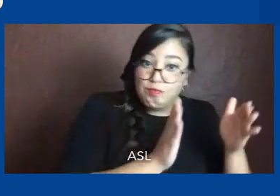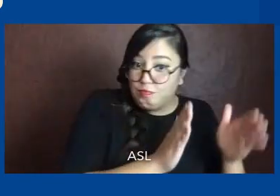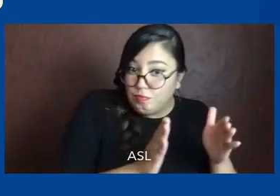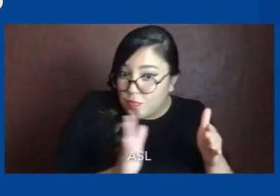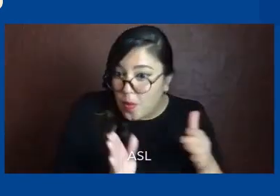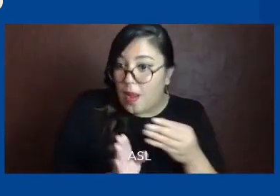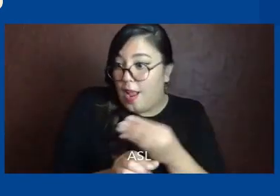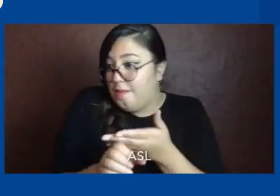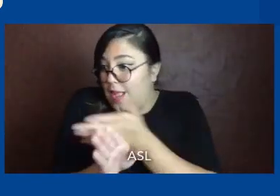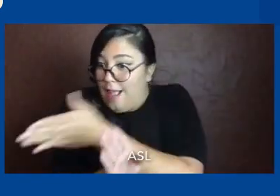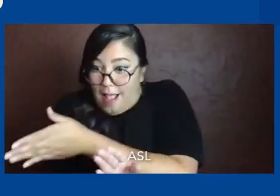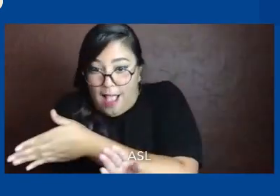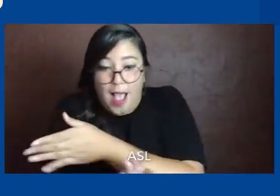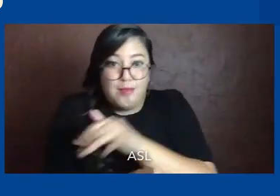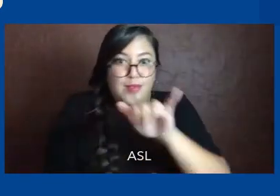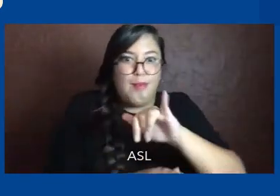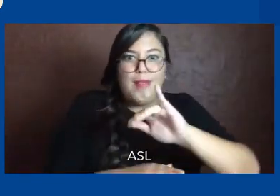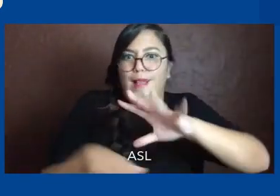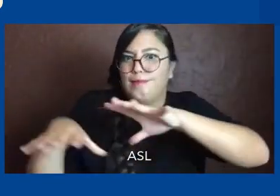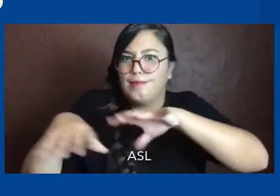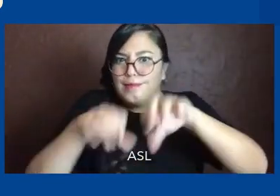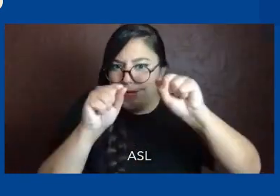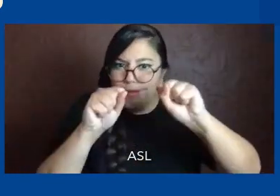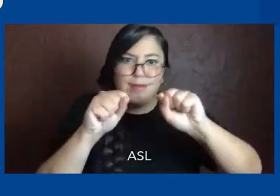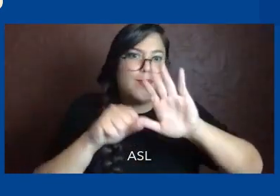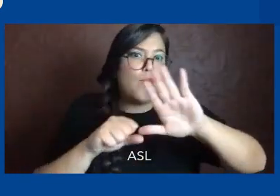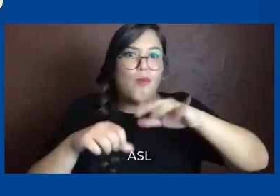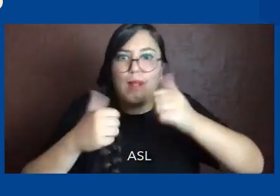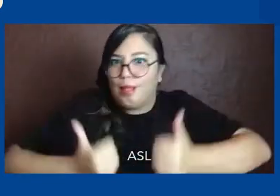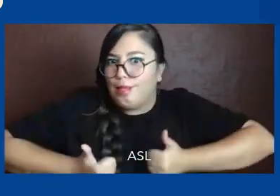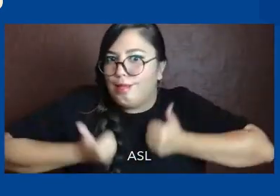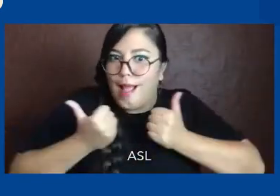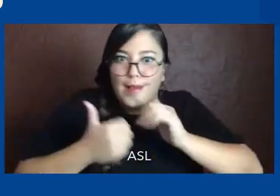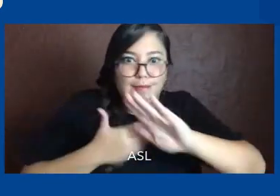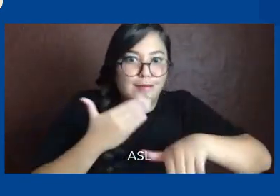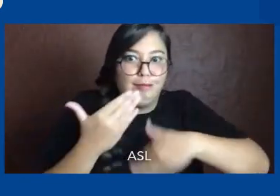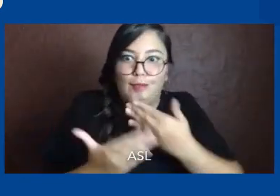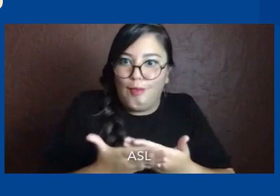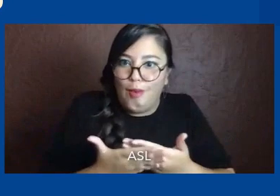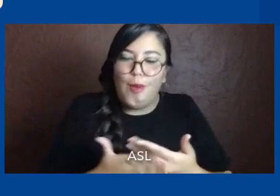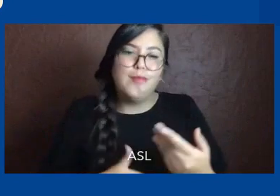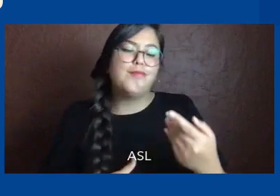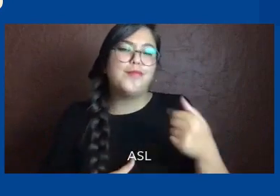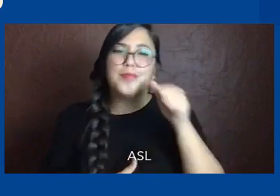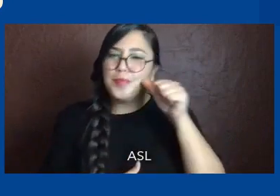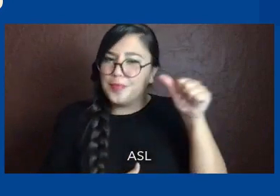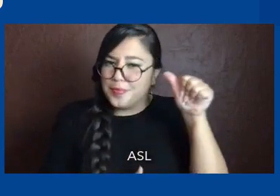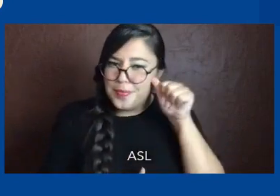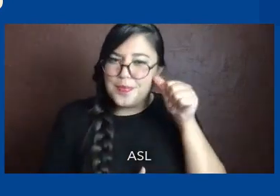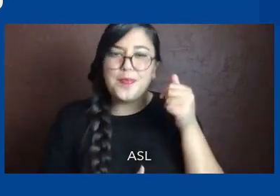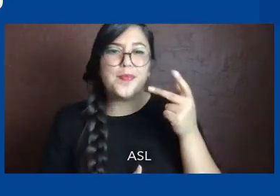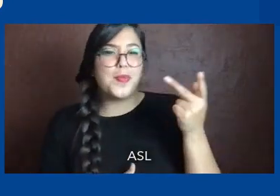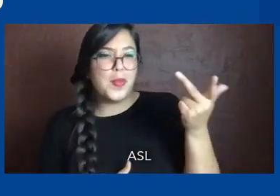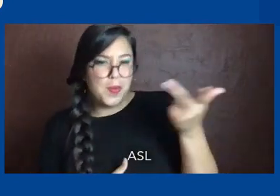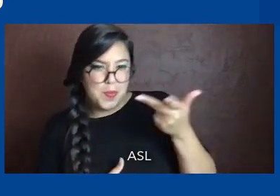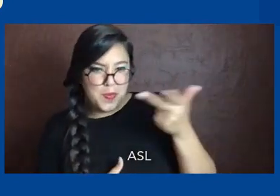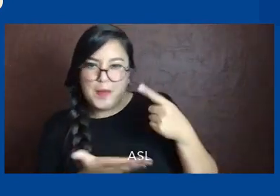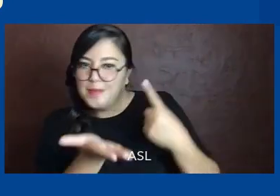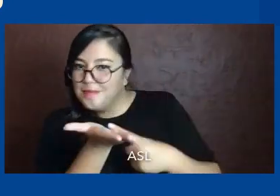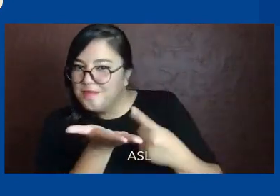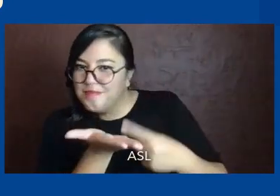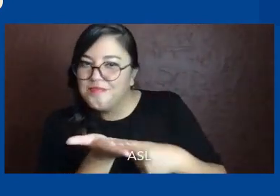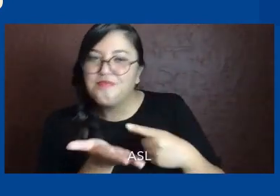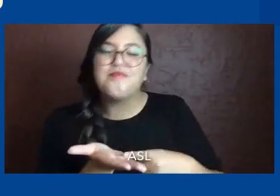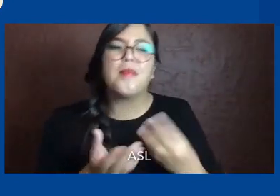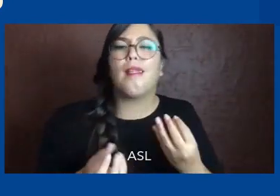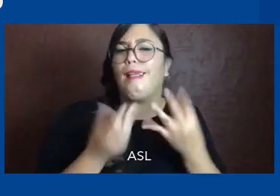sprawls out across your life. So it's like, we were just talking yesterday as we prepared for this call about how many days a month people work, and it ebbs